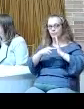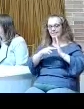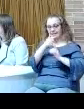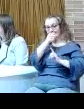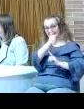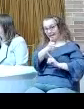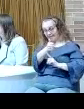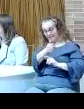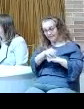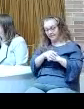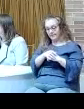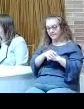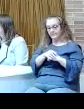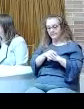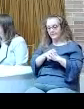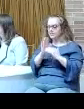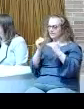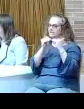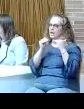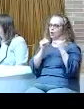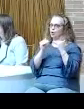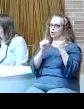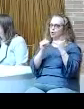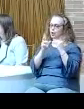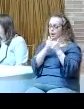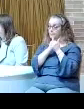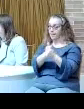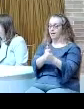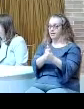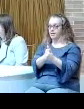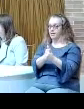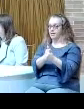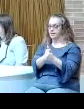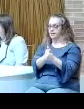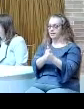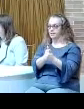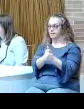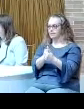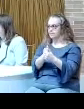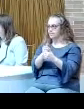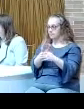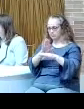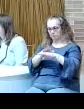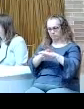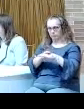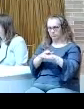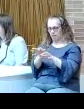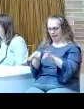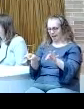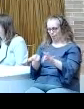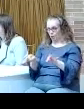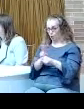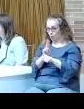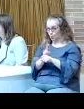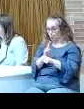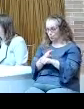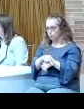a realtor is fair is compliant watch the terminology you use watch